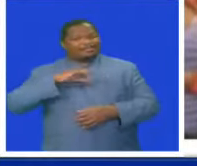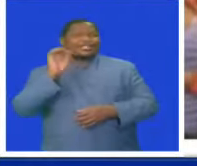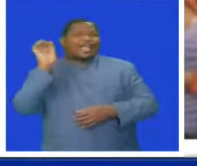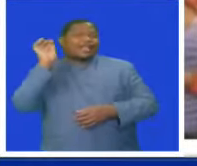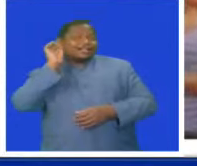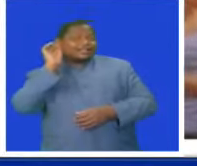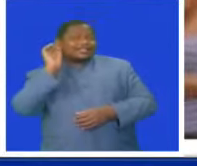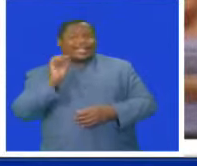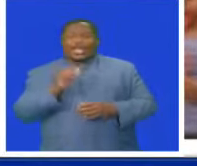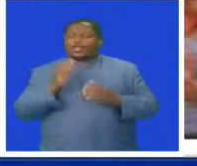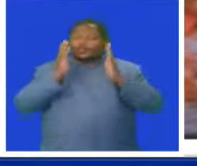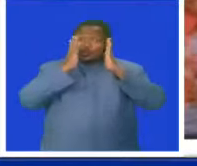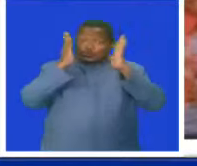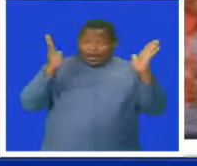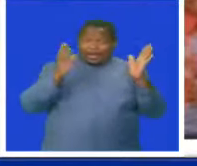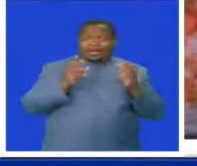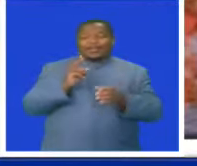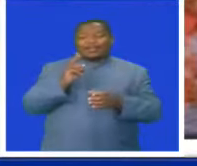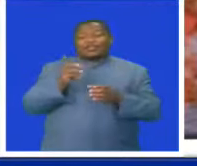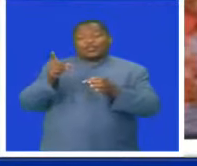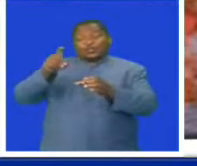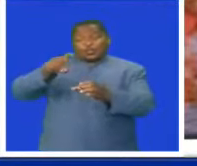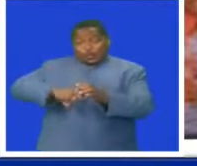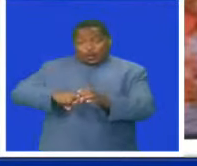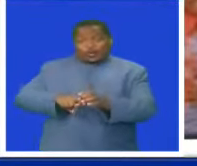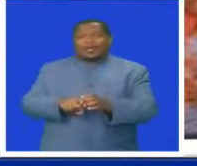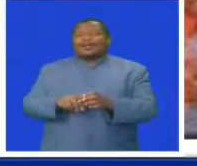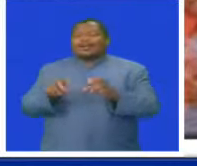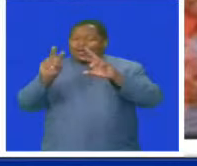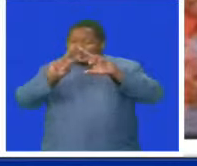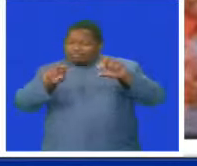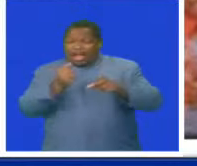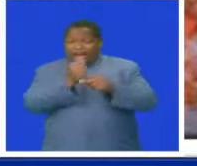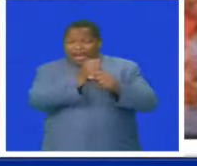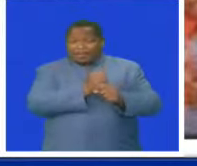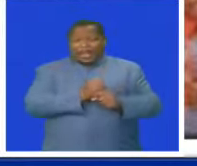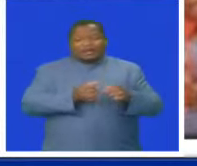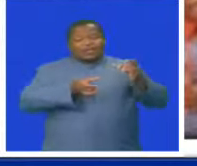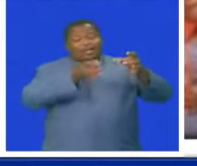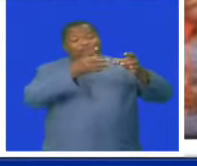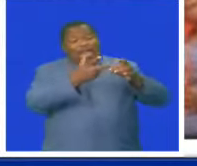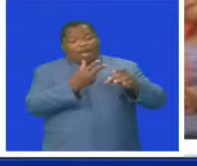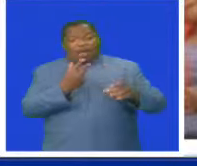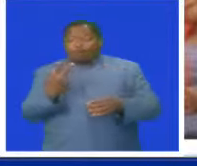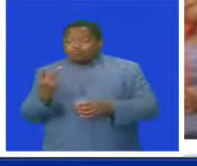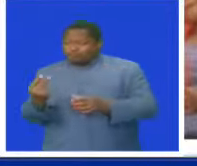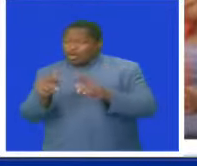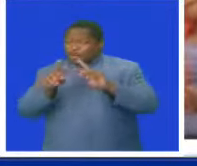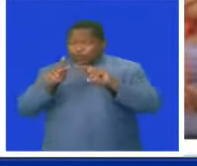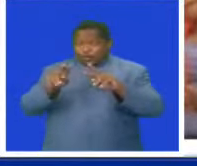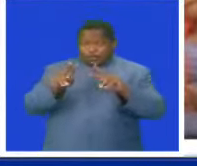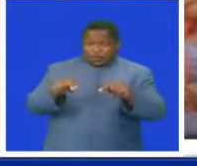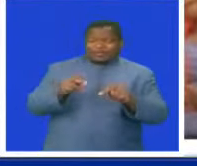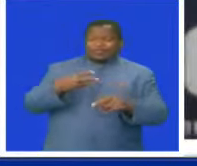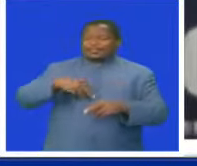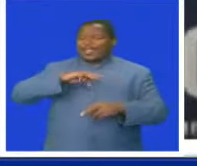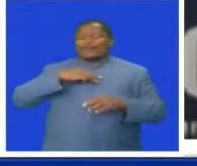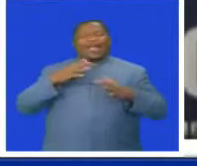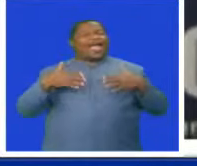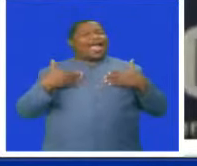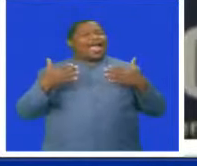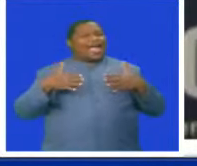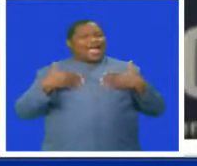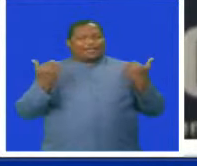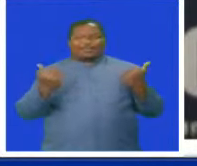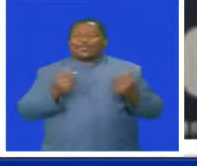honored. Today we are more than honored. We feel so excited. There is nothing better than getting a new intervention on prevention.